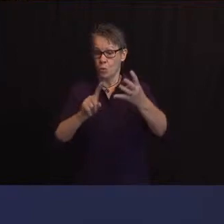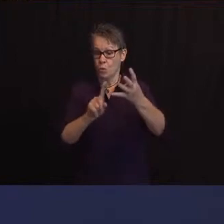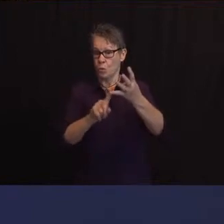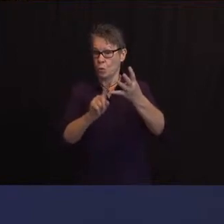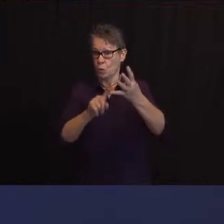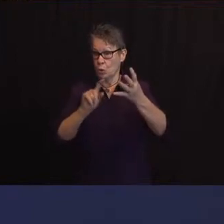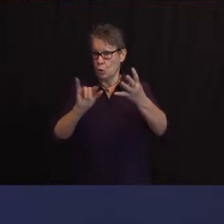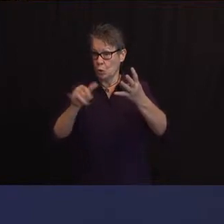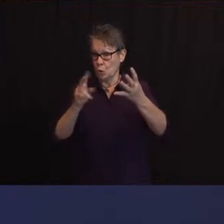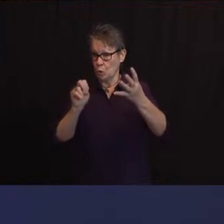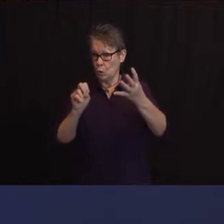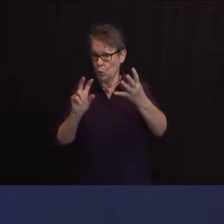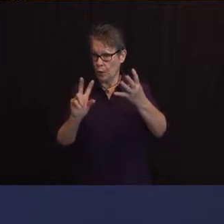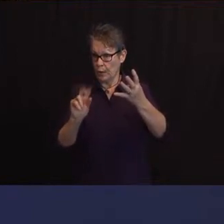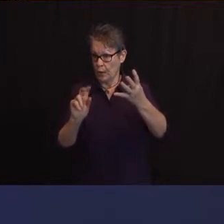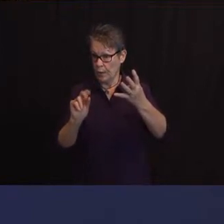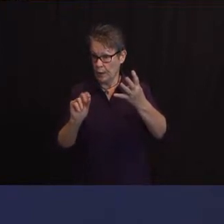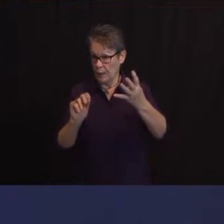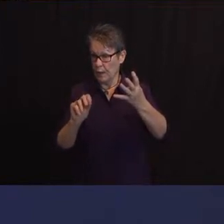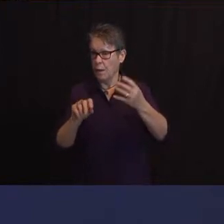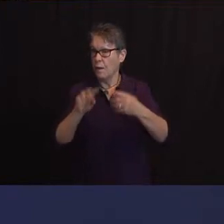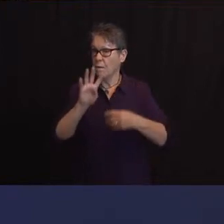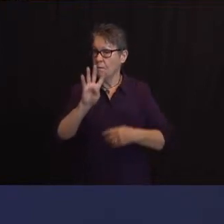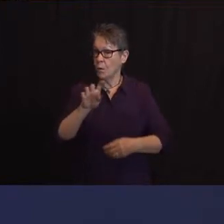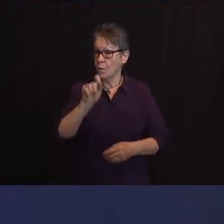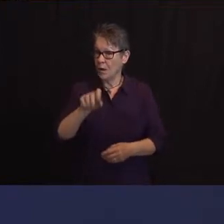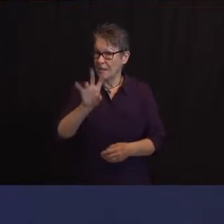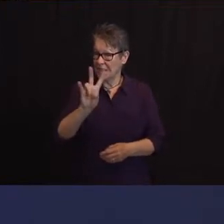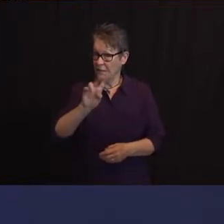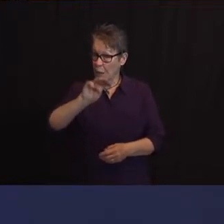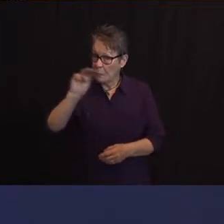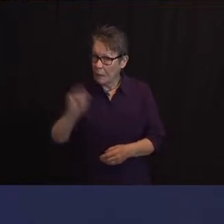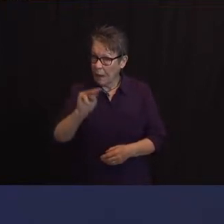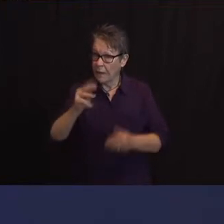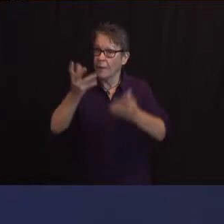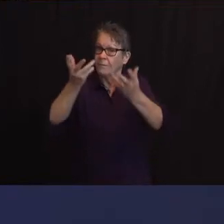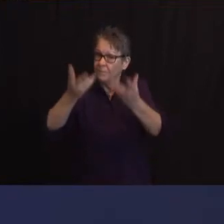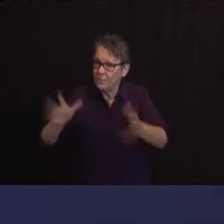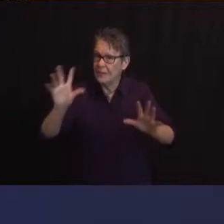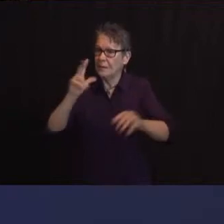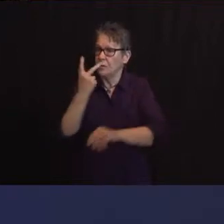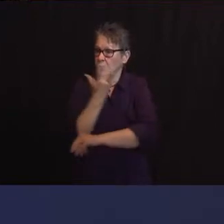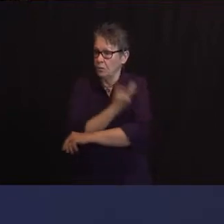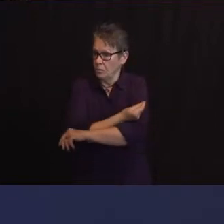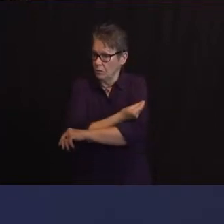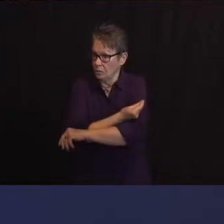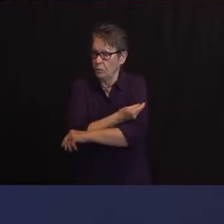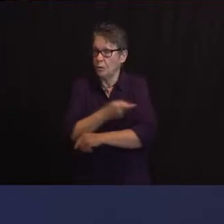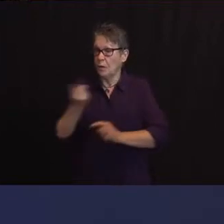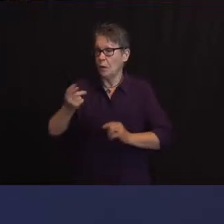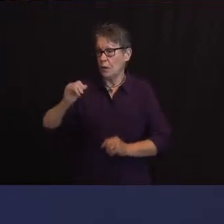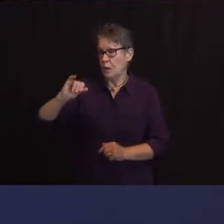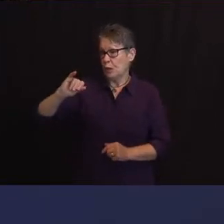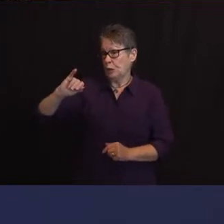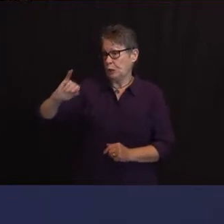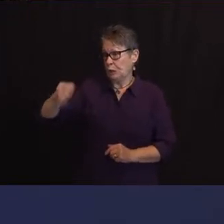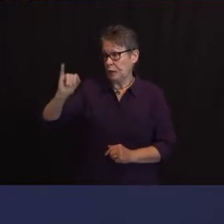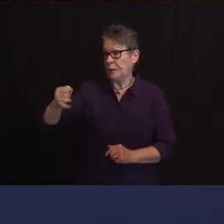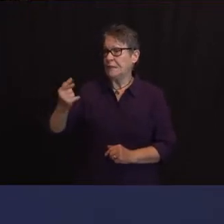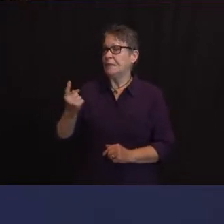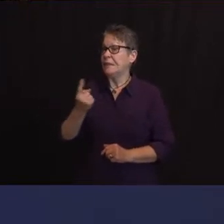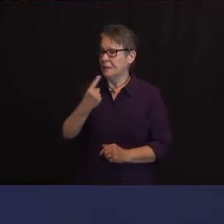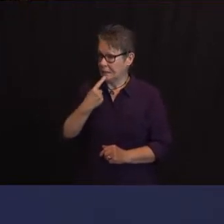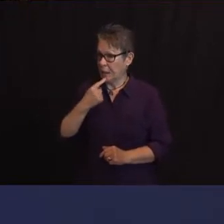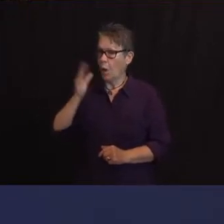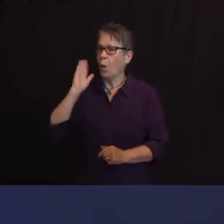first of all, J&J has said, so one thing we're relying on is J&J, and the White House, I think, has supported their statement that they will still be able to achieve